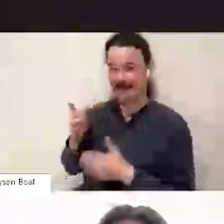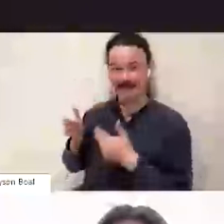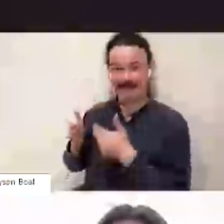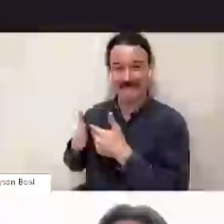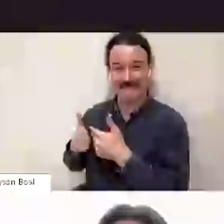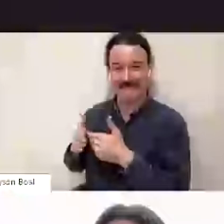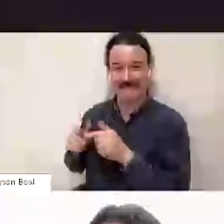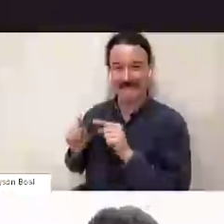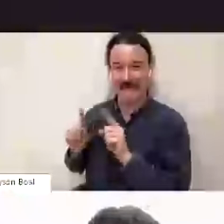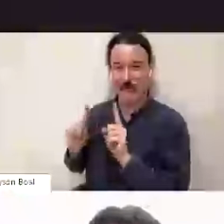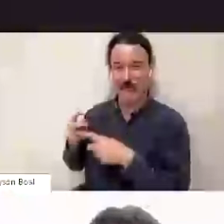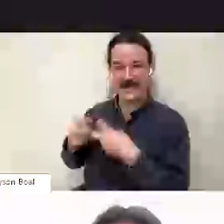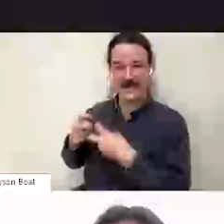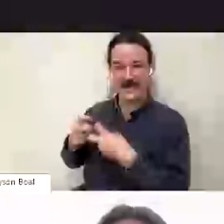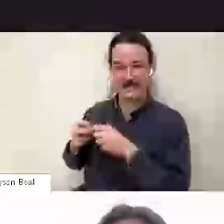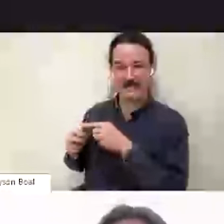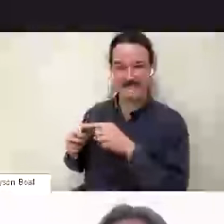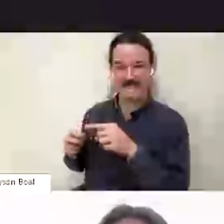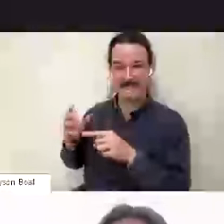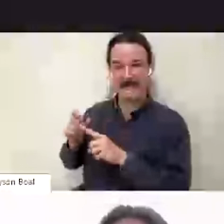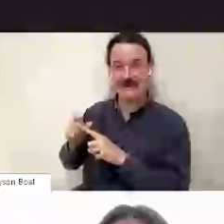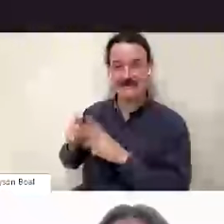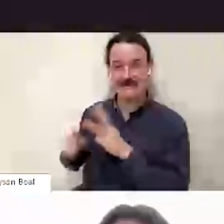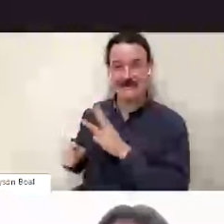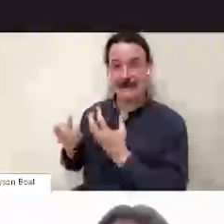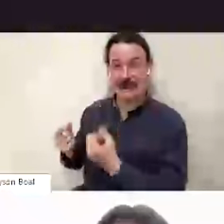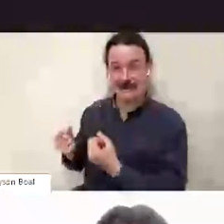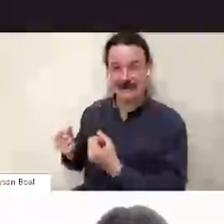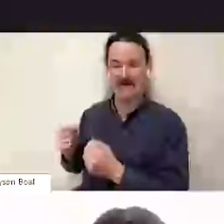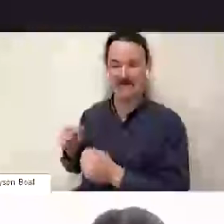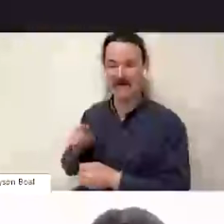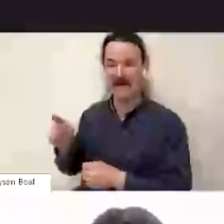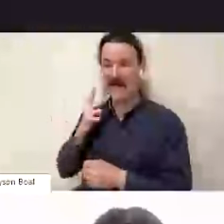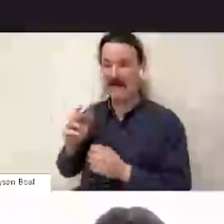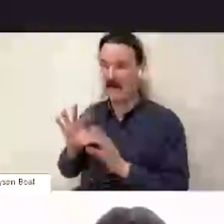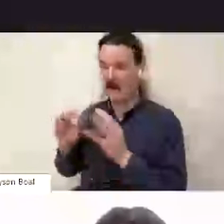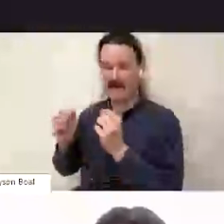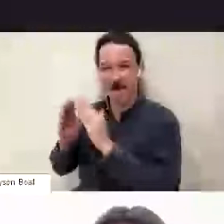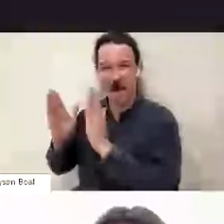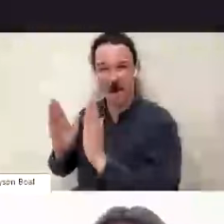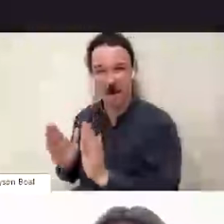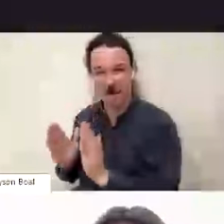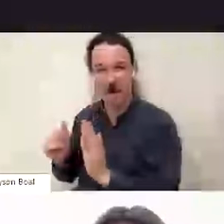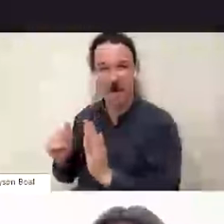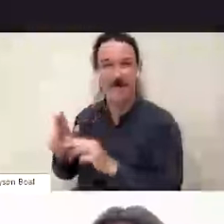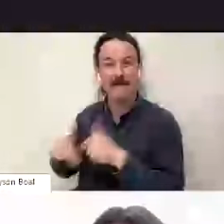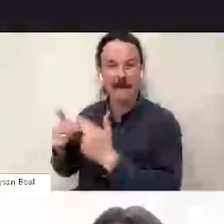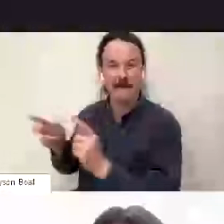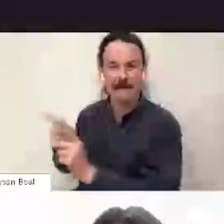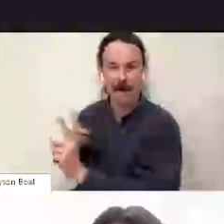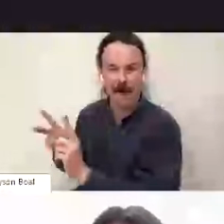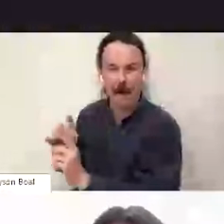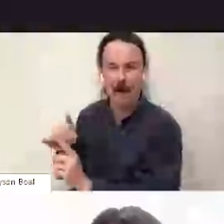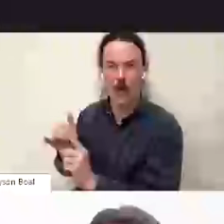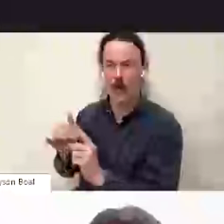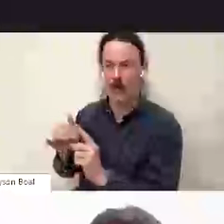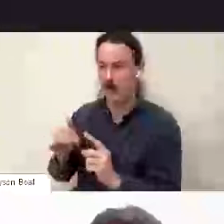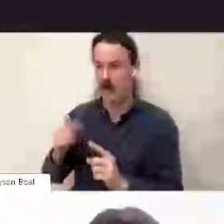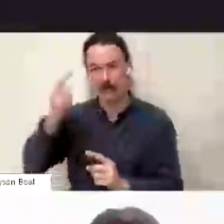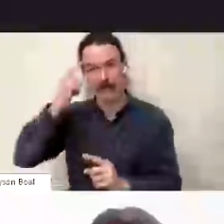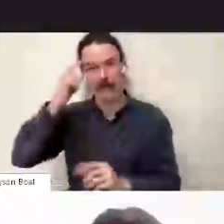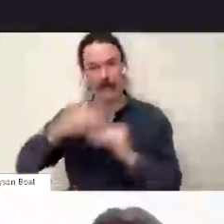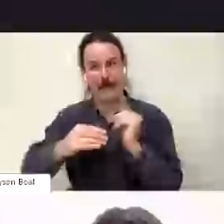don't have they're escaping family violence, or they don't have that living day to day, like you said. So how can someone focus on what our